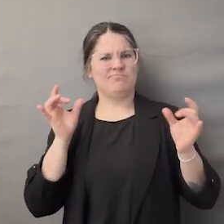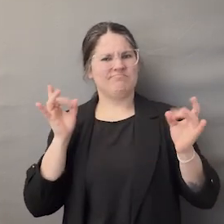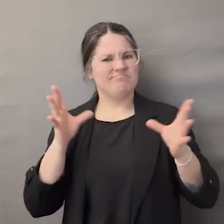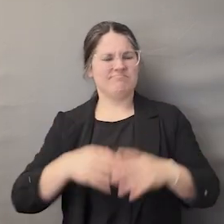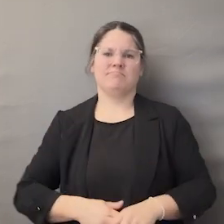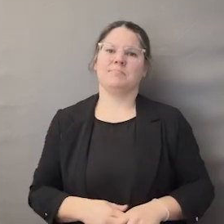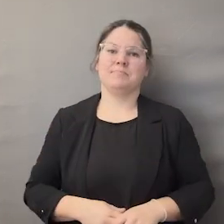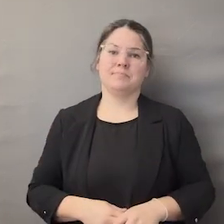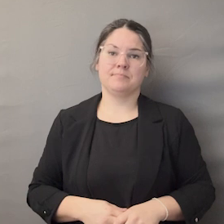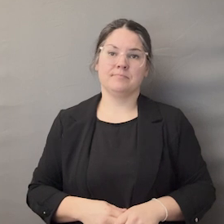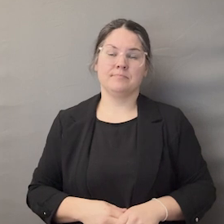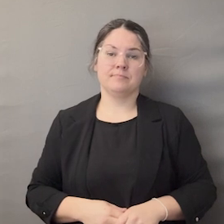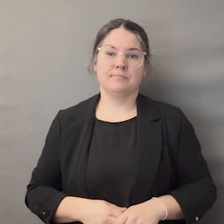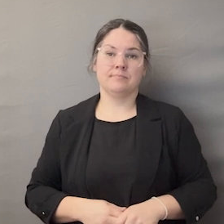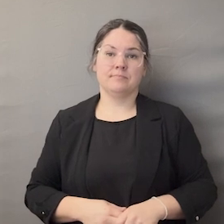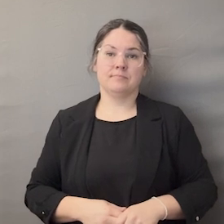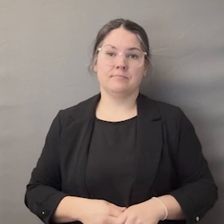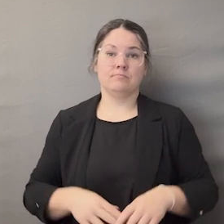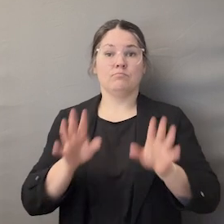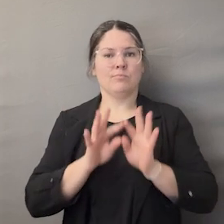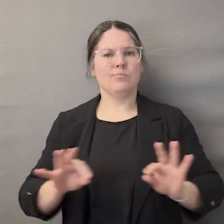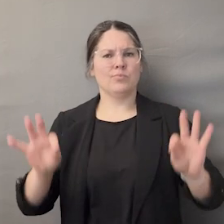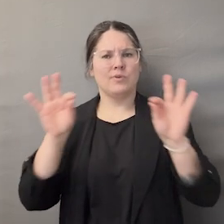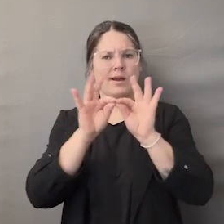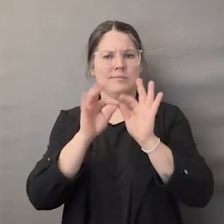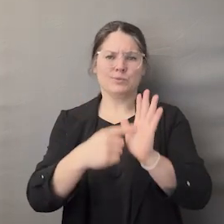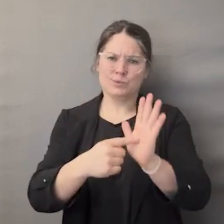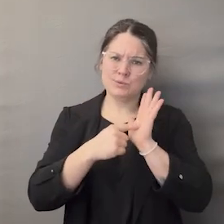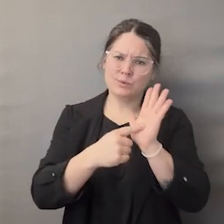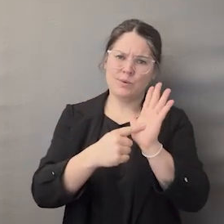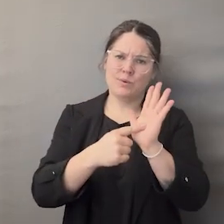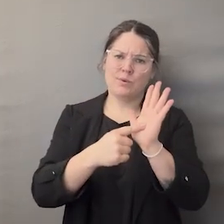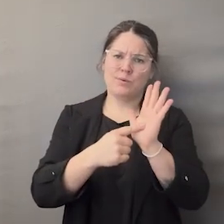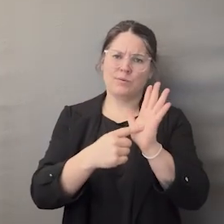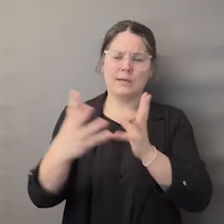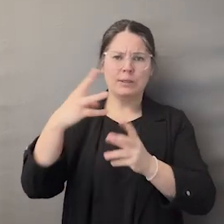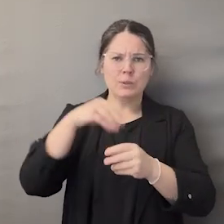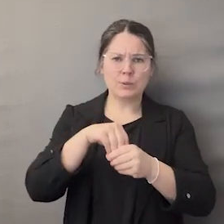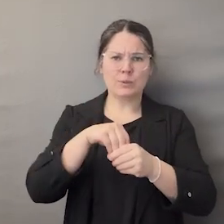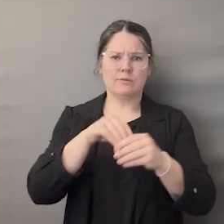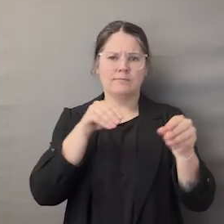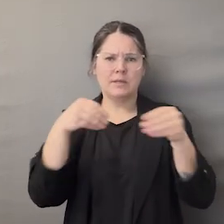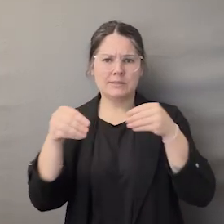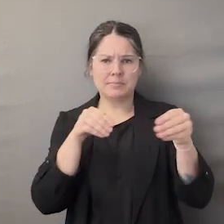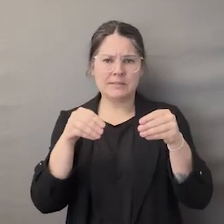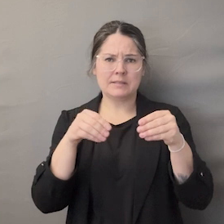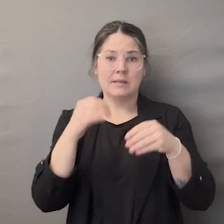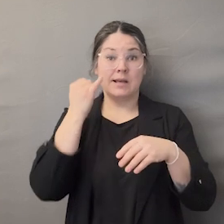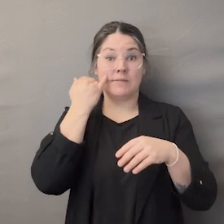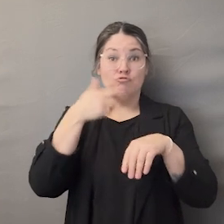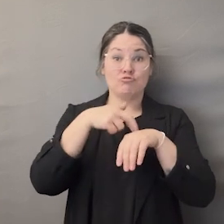It's important to really highlight inclusion and flexibility. So referencing accessibility